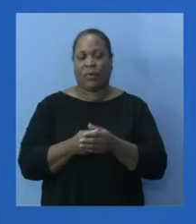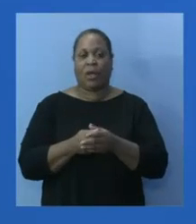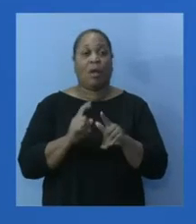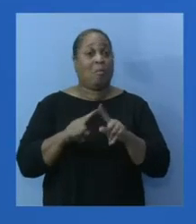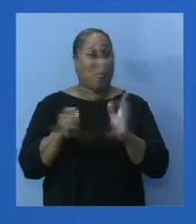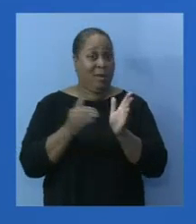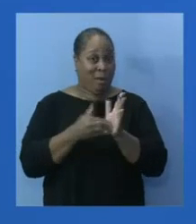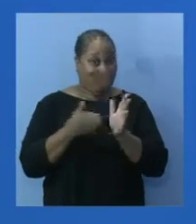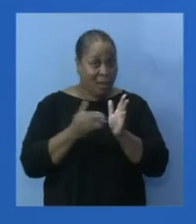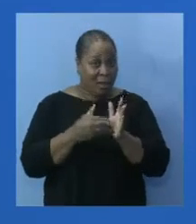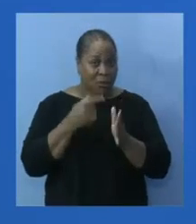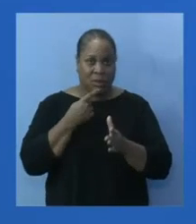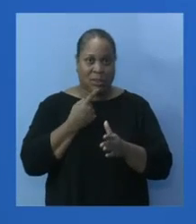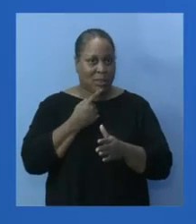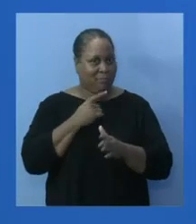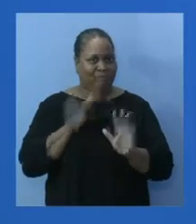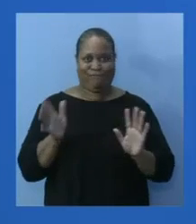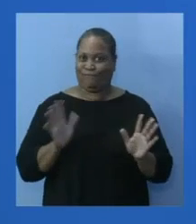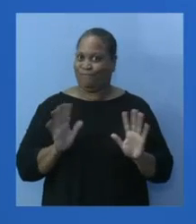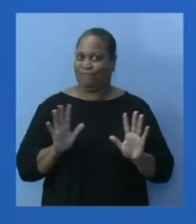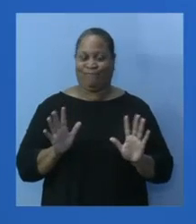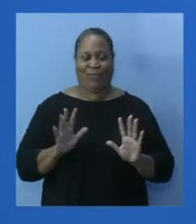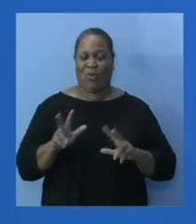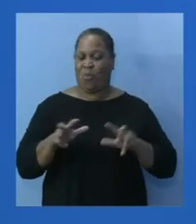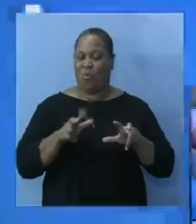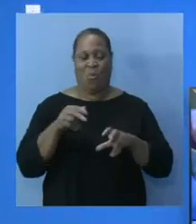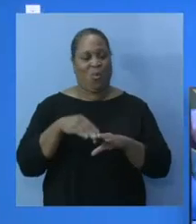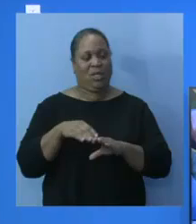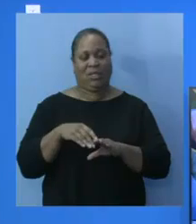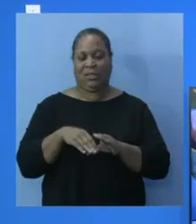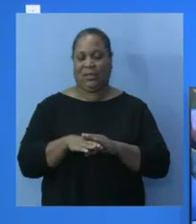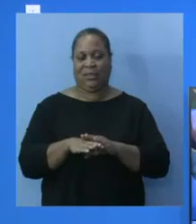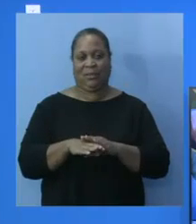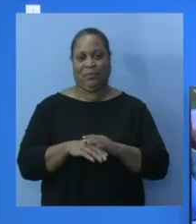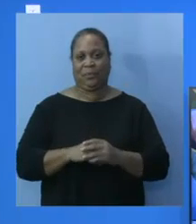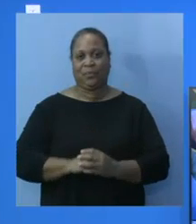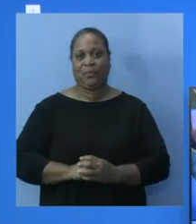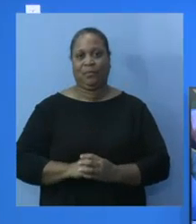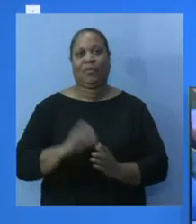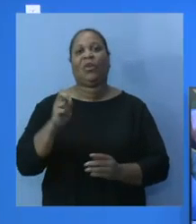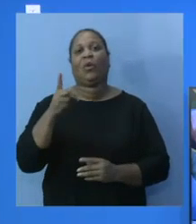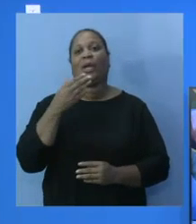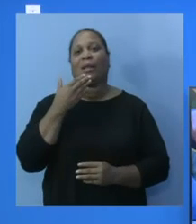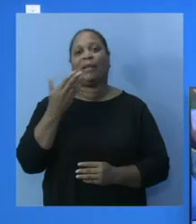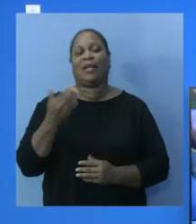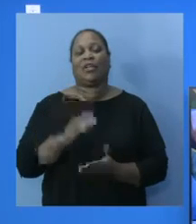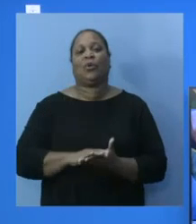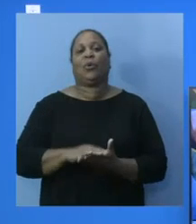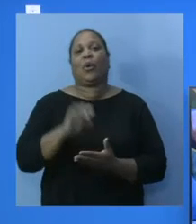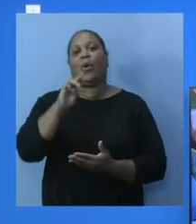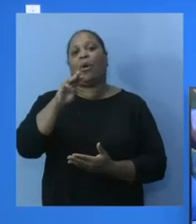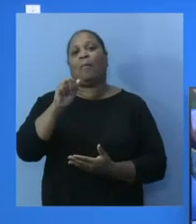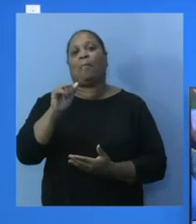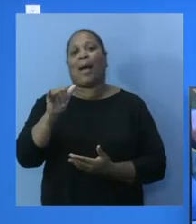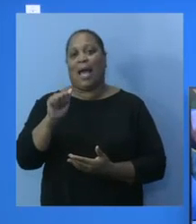have indicated that we will not be taking walk-ins. Okay, thank you. Thank you. Maya?